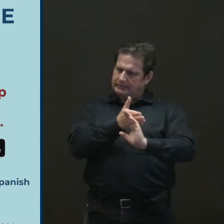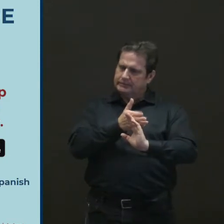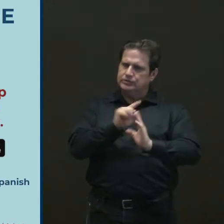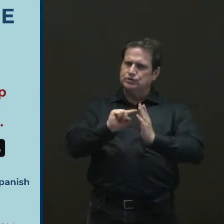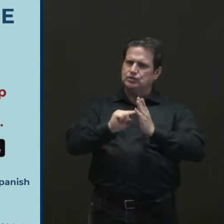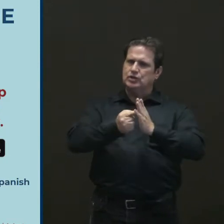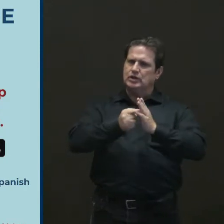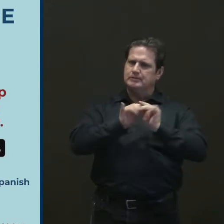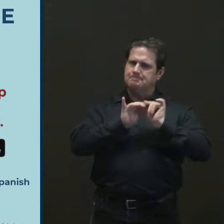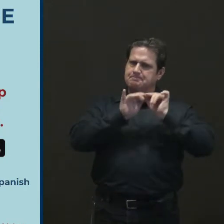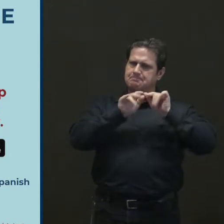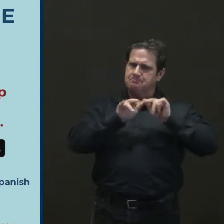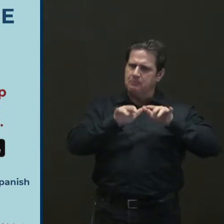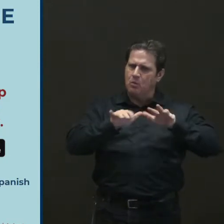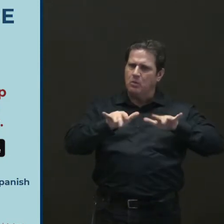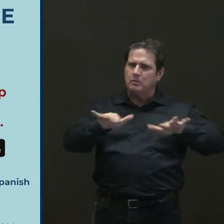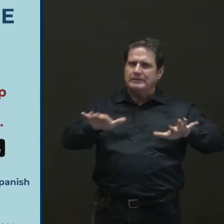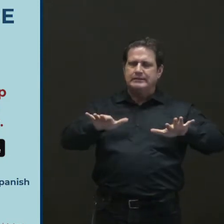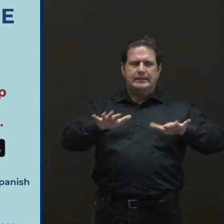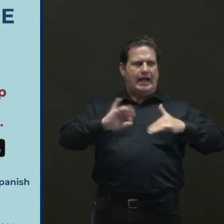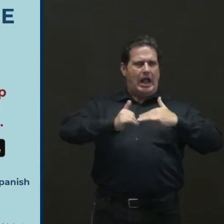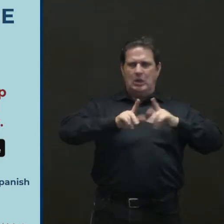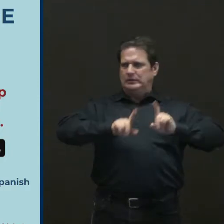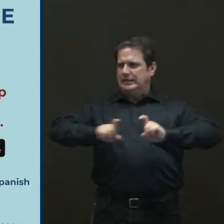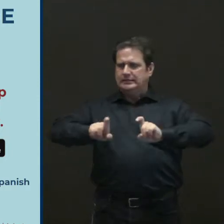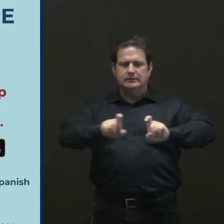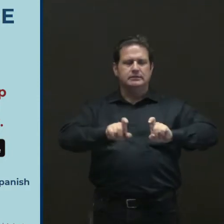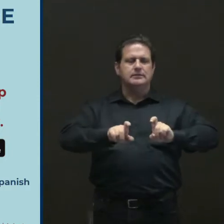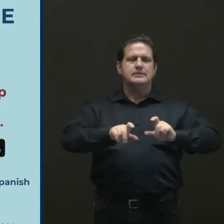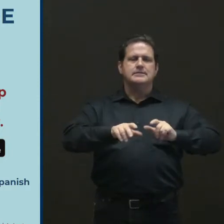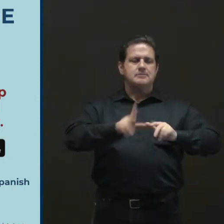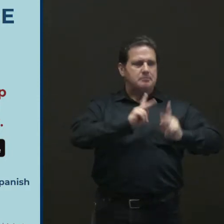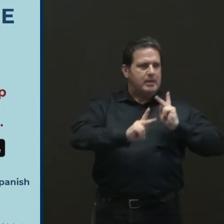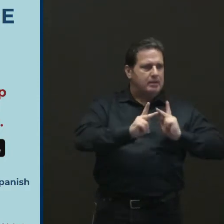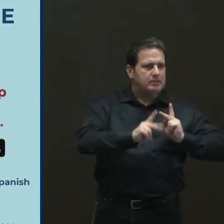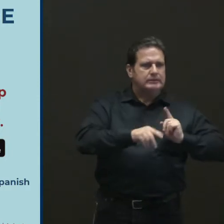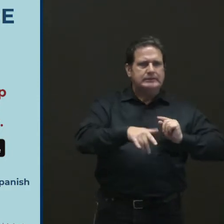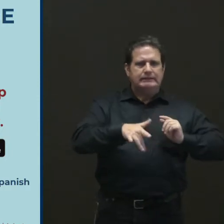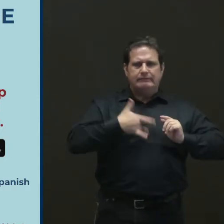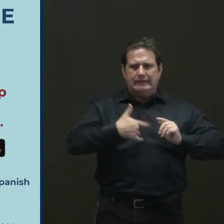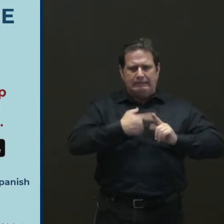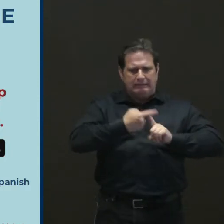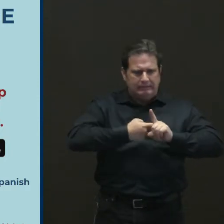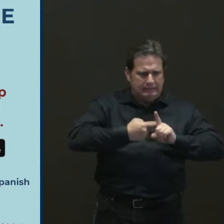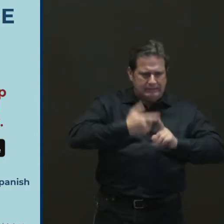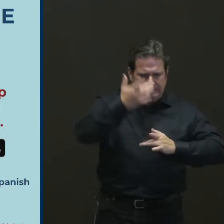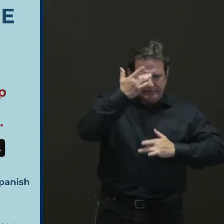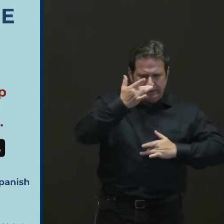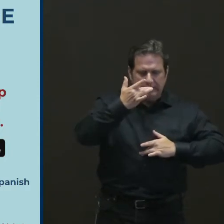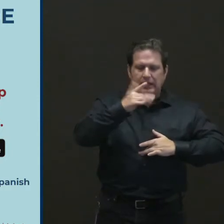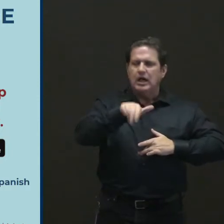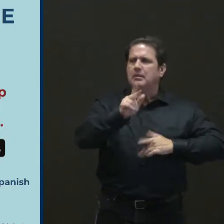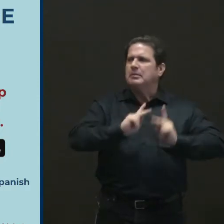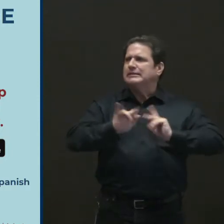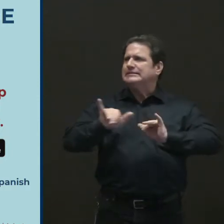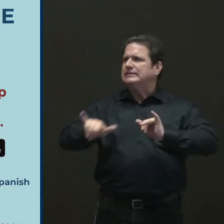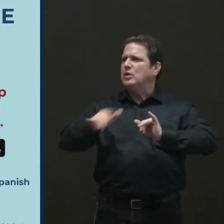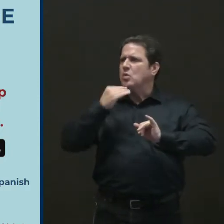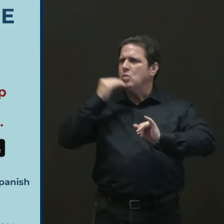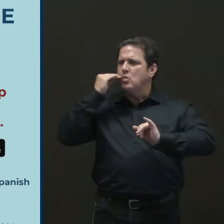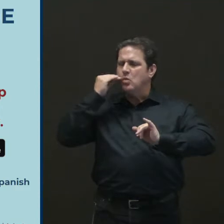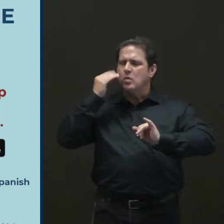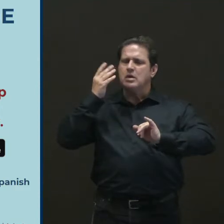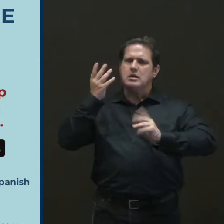to spread and we didn't have the capacities to test, we tested people who were symptomatic. We told other people to stay at